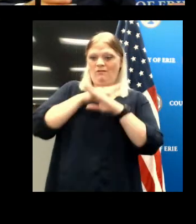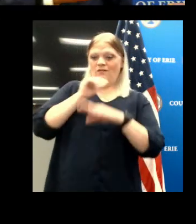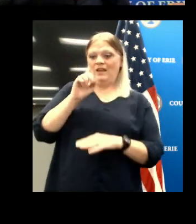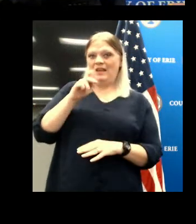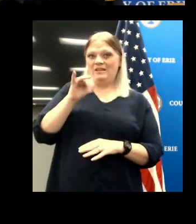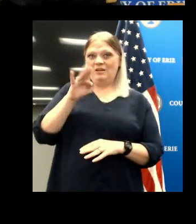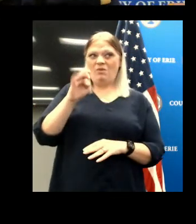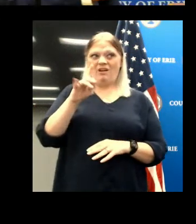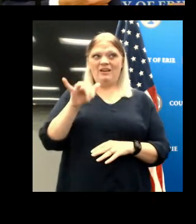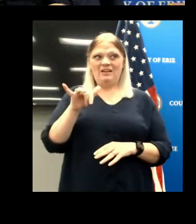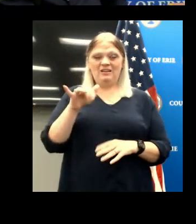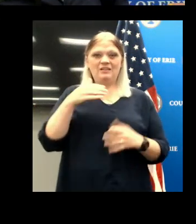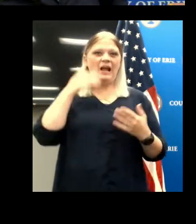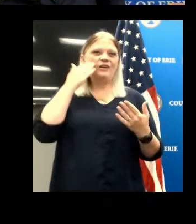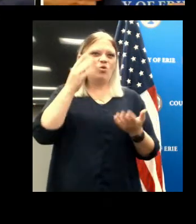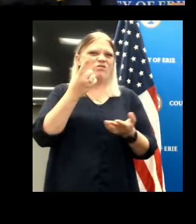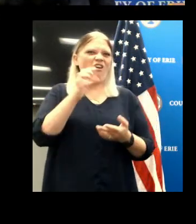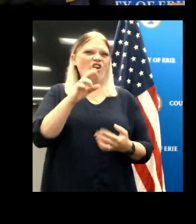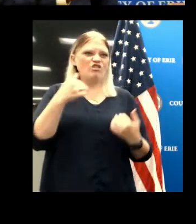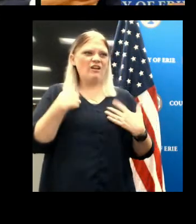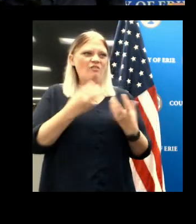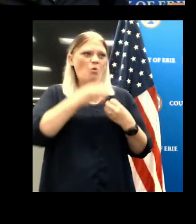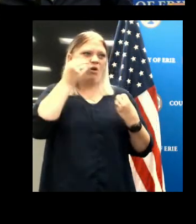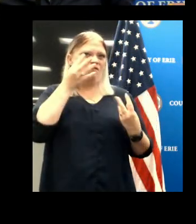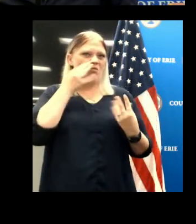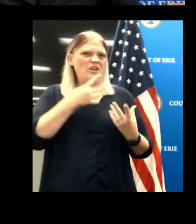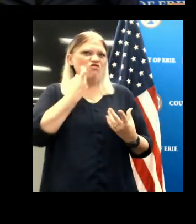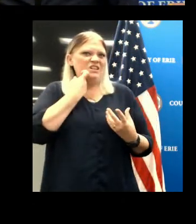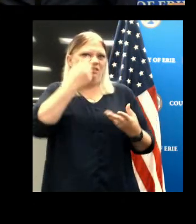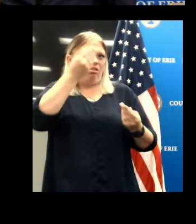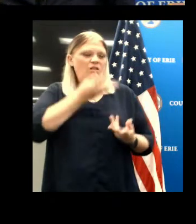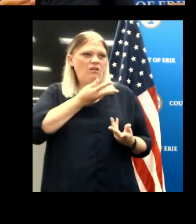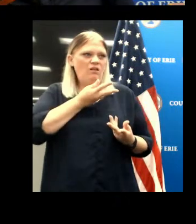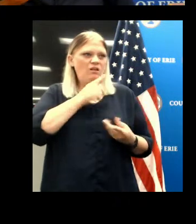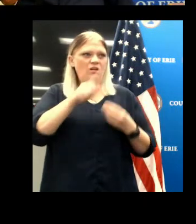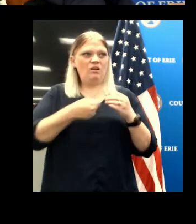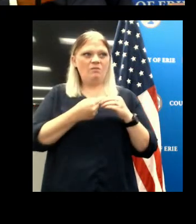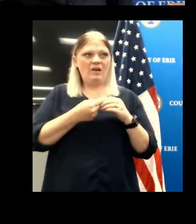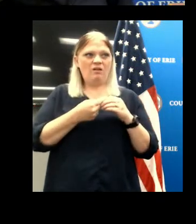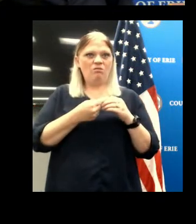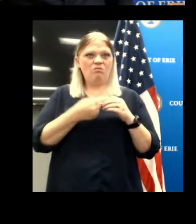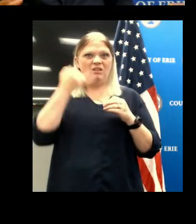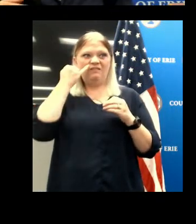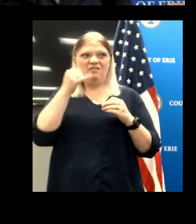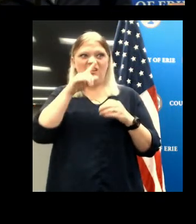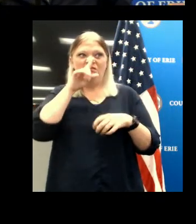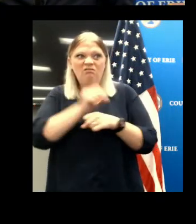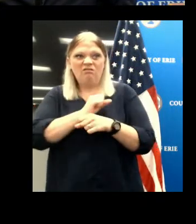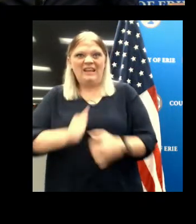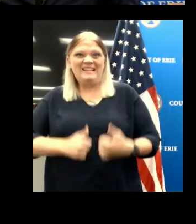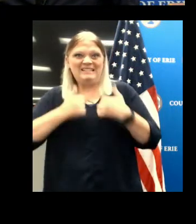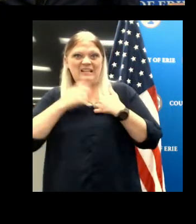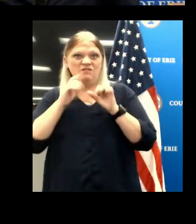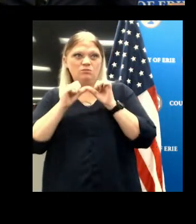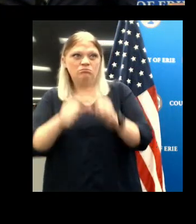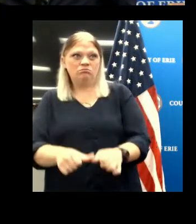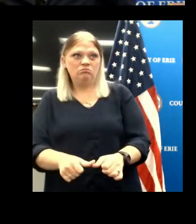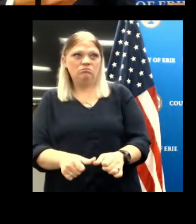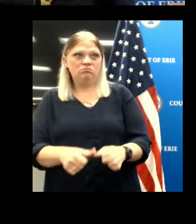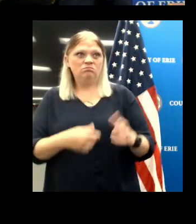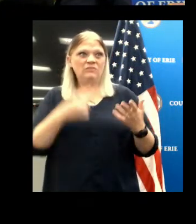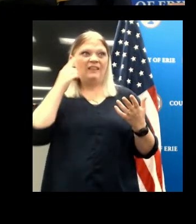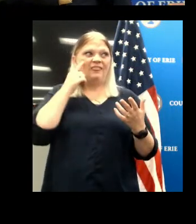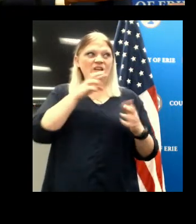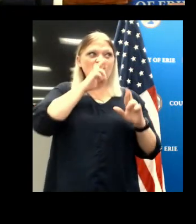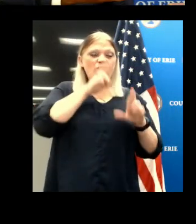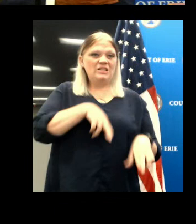know Dr. Burstein's got some more information that we've received recently regarding whether antibodies actually exist for a long period. And I think the